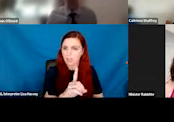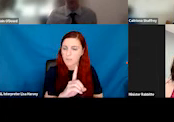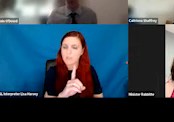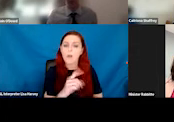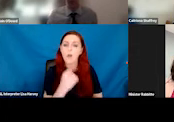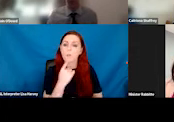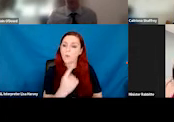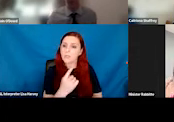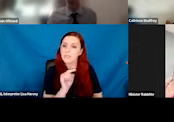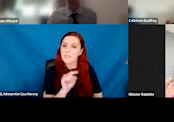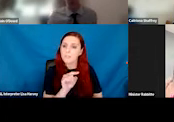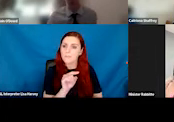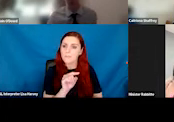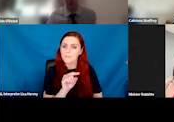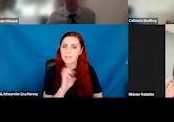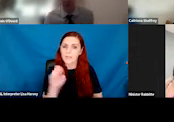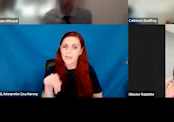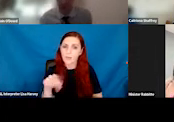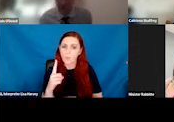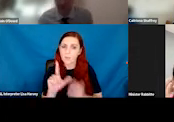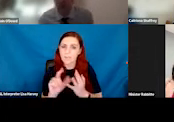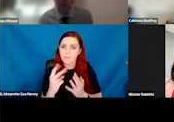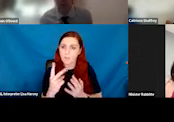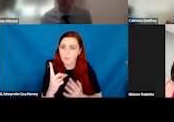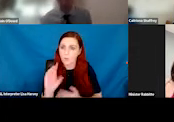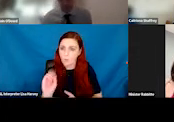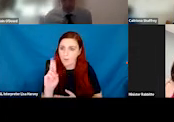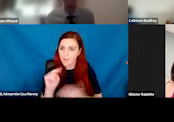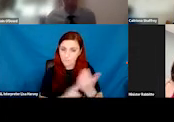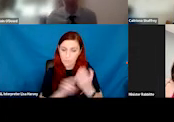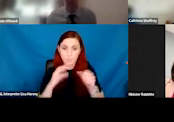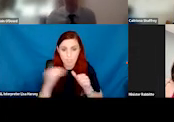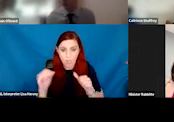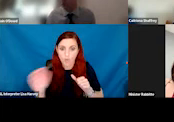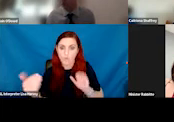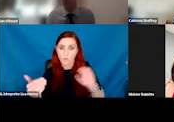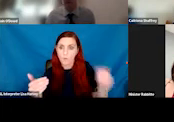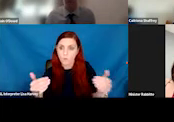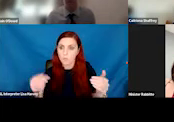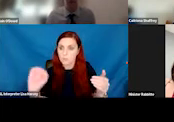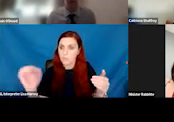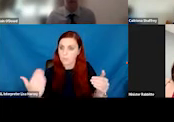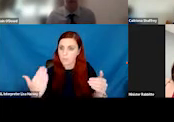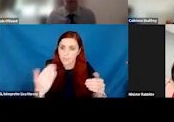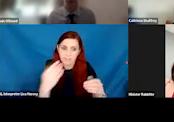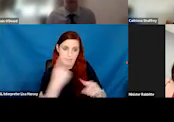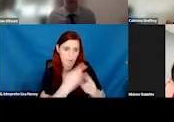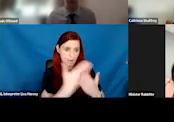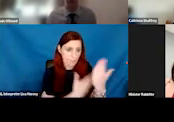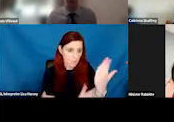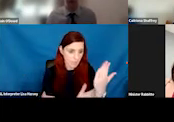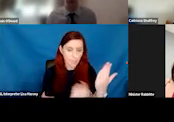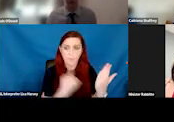again, EN 1720, it can be used as an alternative approach. The provision is made in legislation.